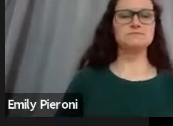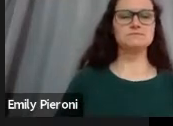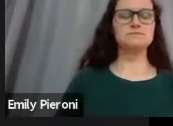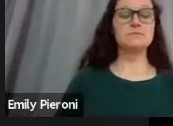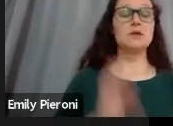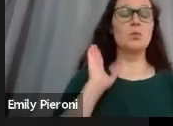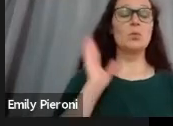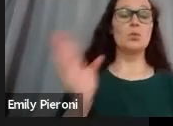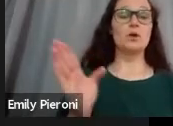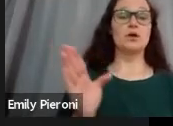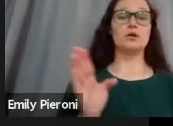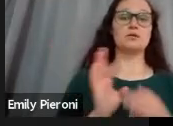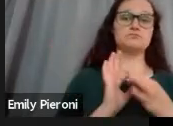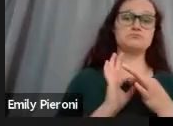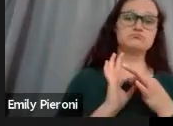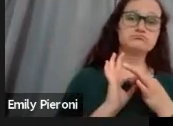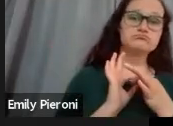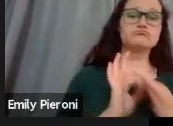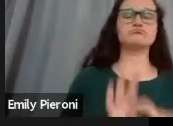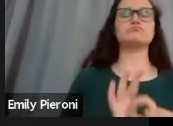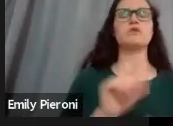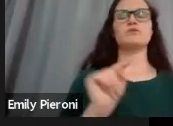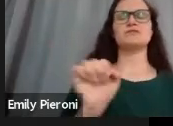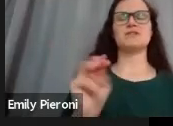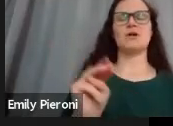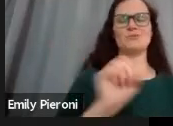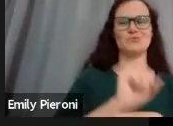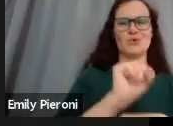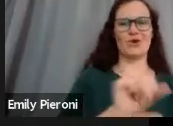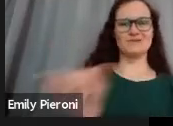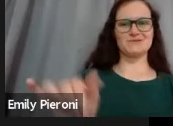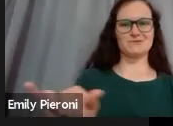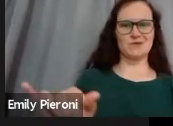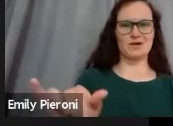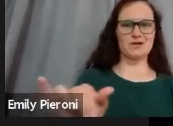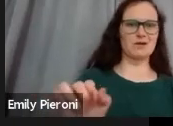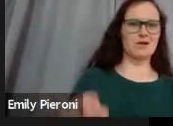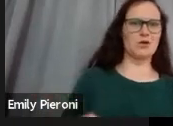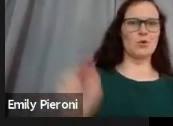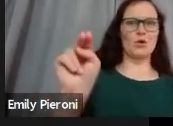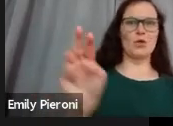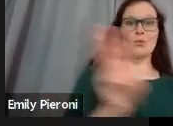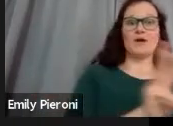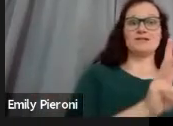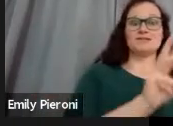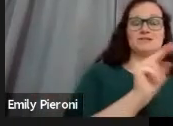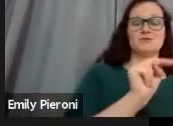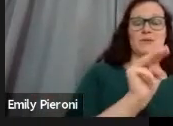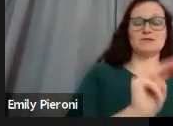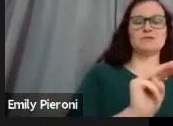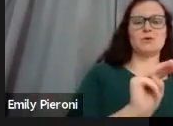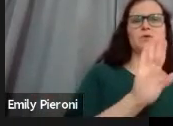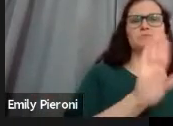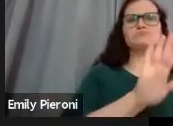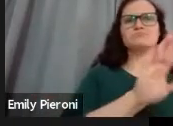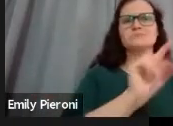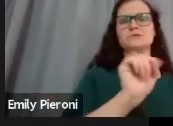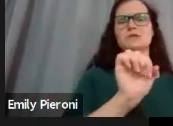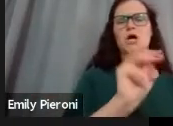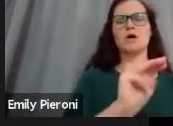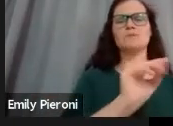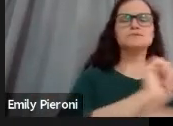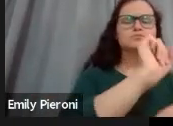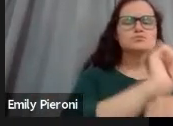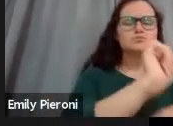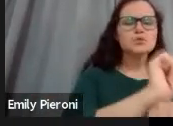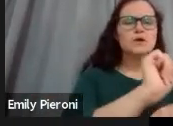work that Tom is doing in Northwest New Mexico, and some of the work that Tom has been doing in the